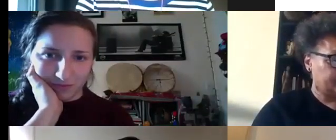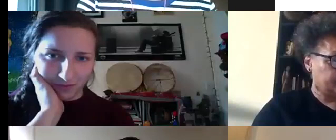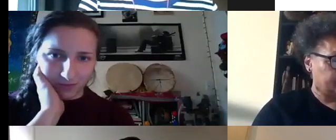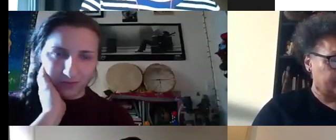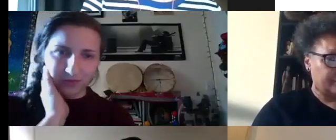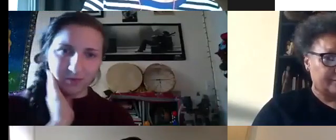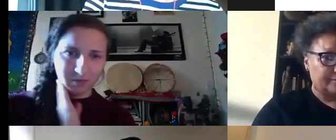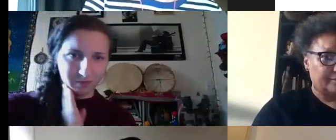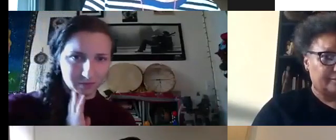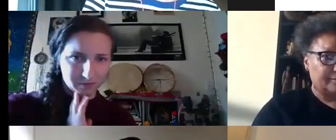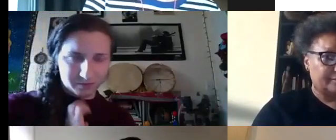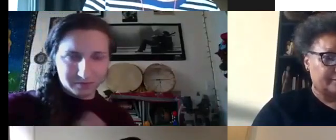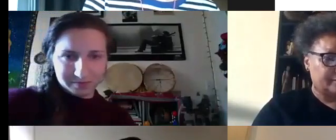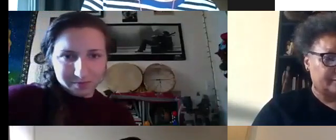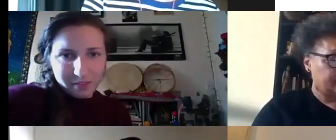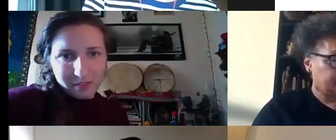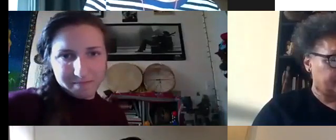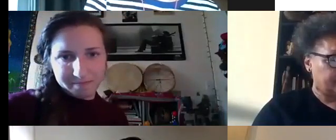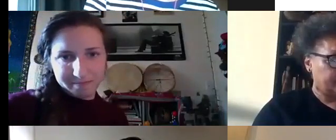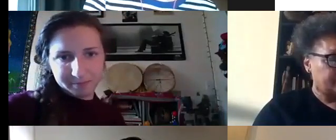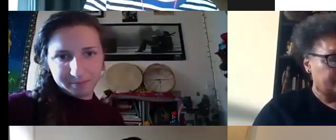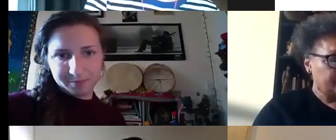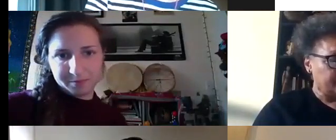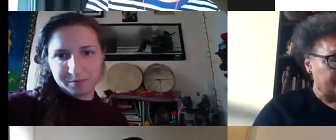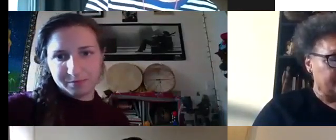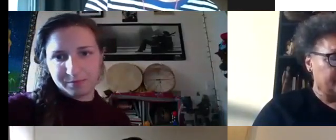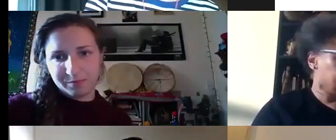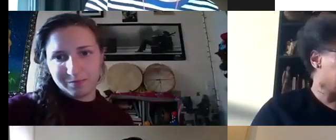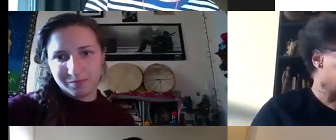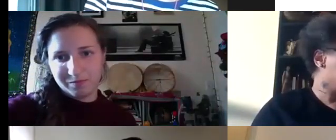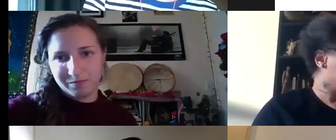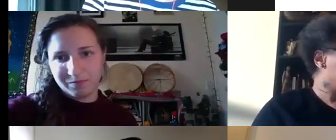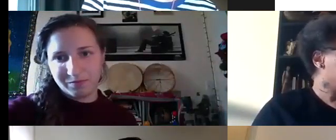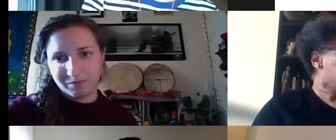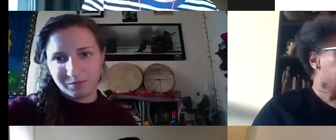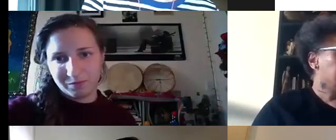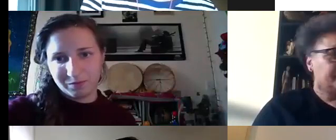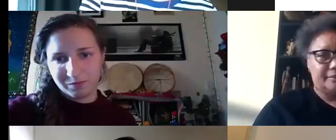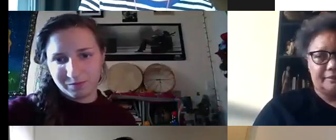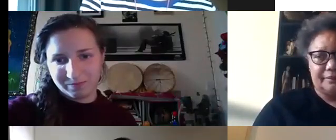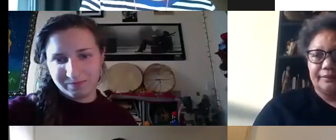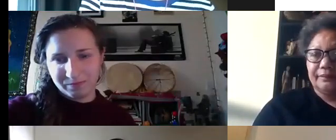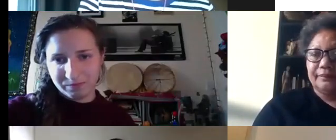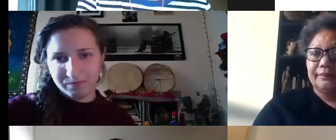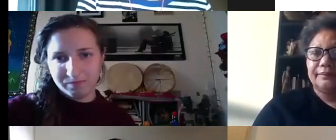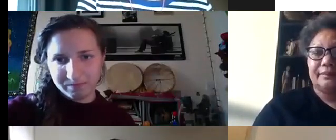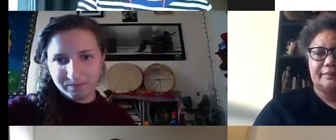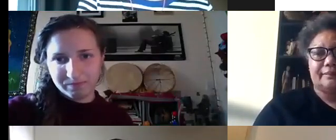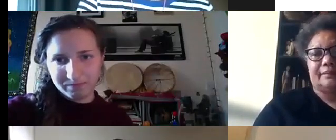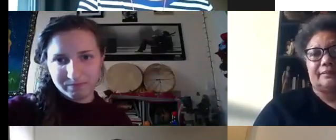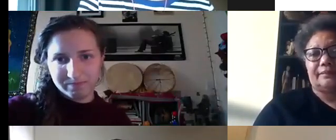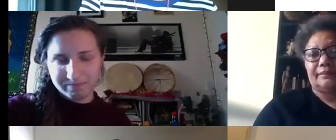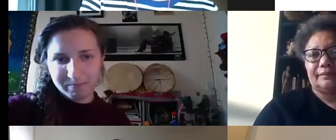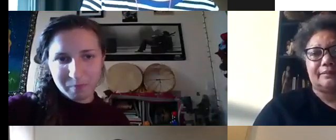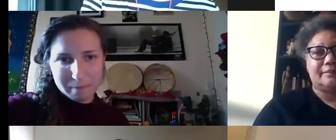health, AFAB, assigned female at birth experiences, toxic masculinity, and riot girl politics and